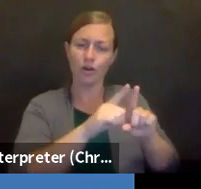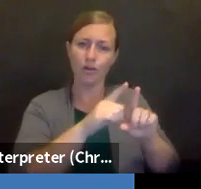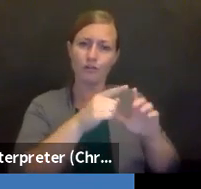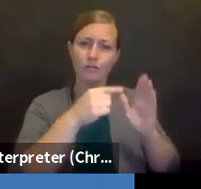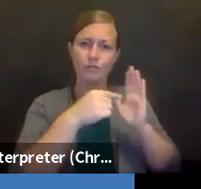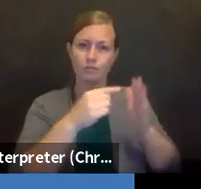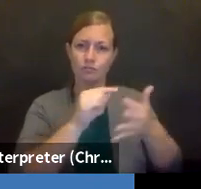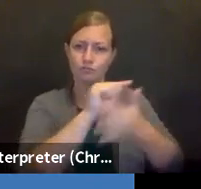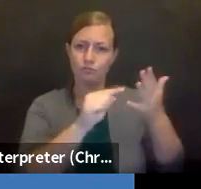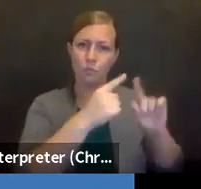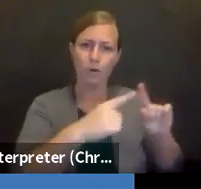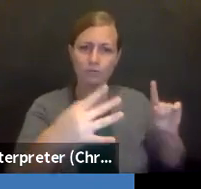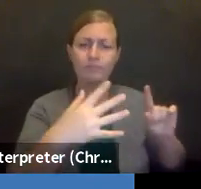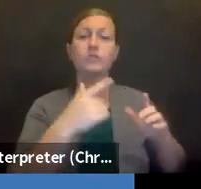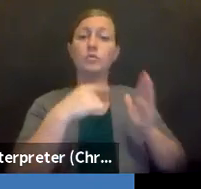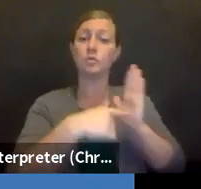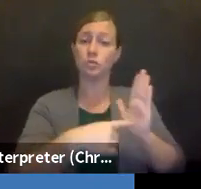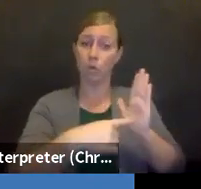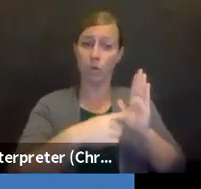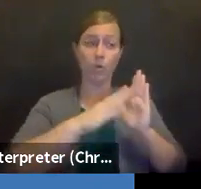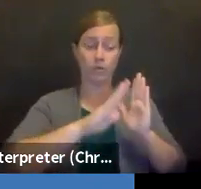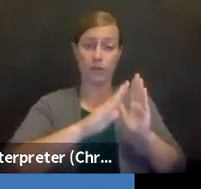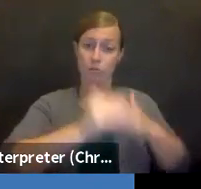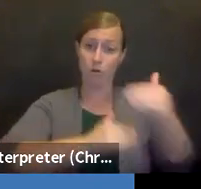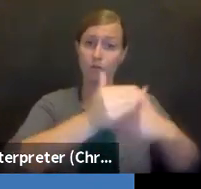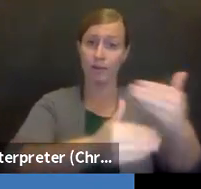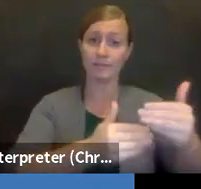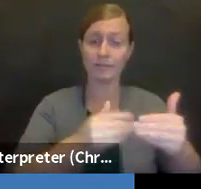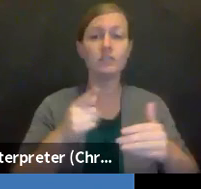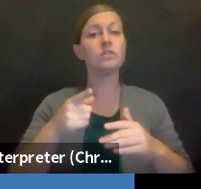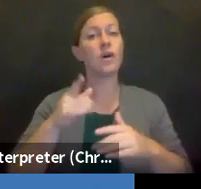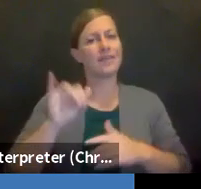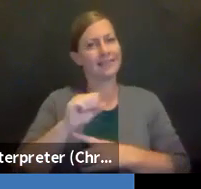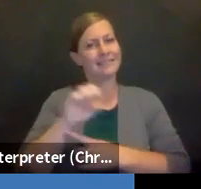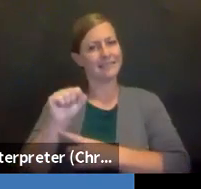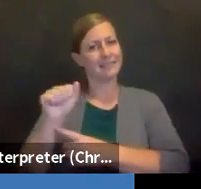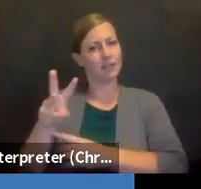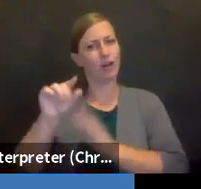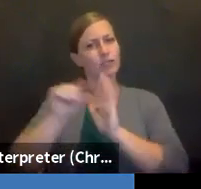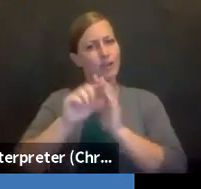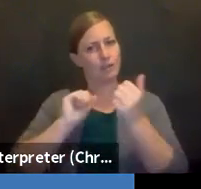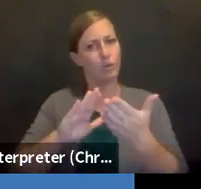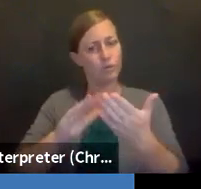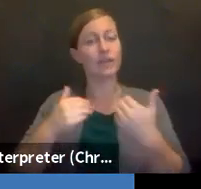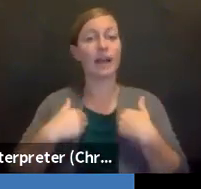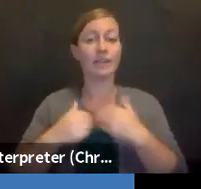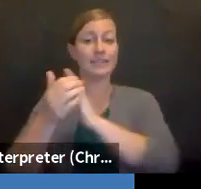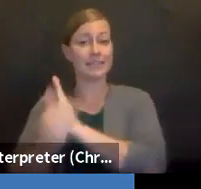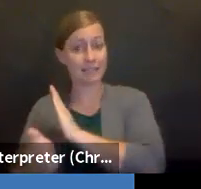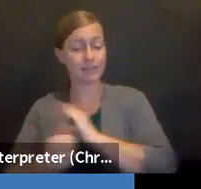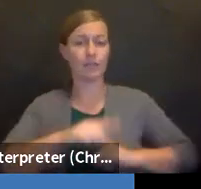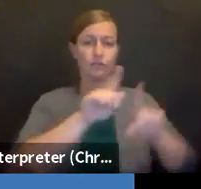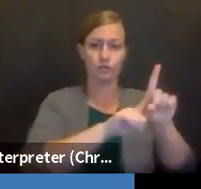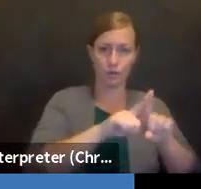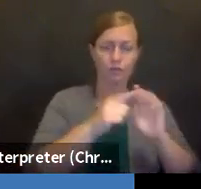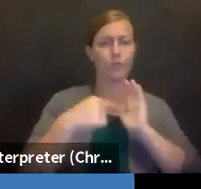So this is their grading system. They use skills and stars to understand their progress.